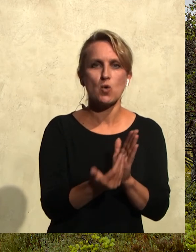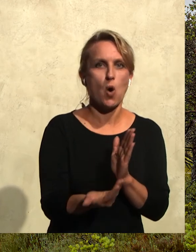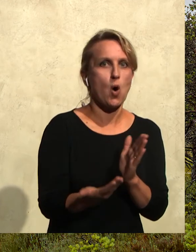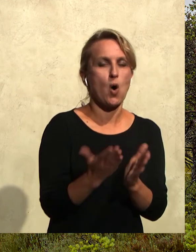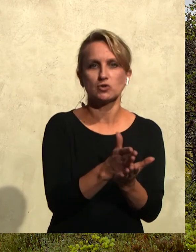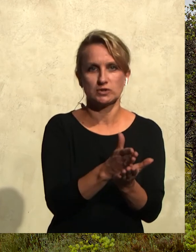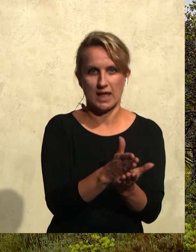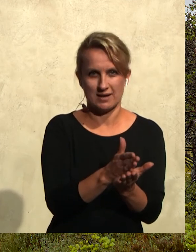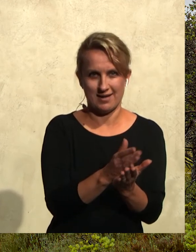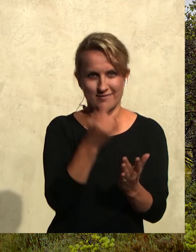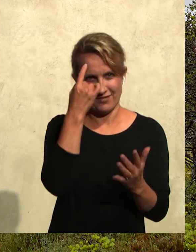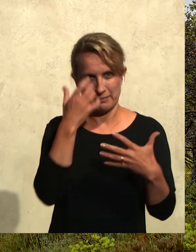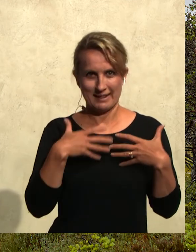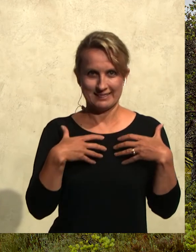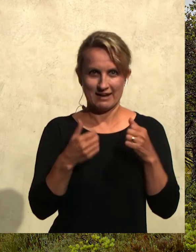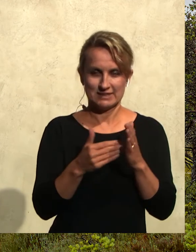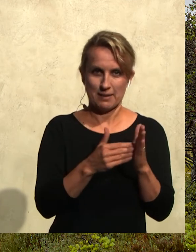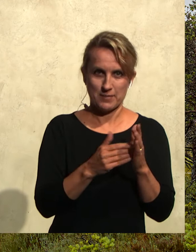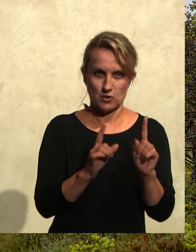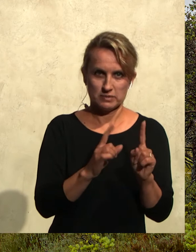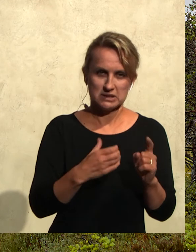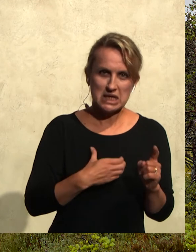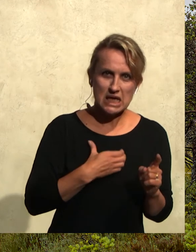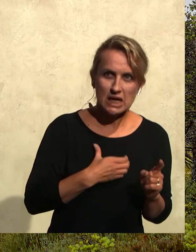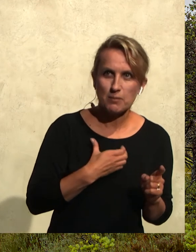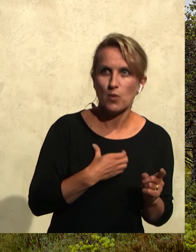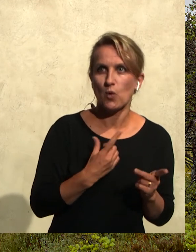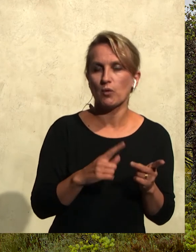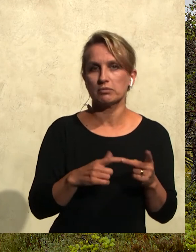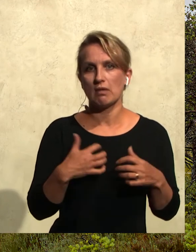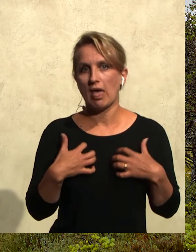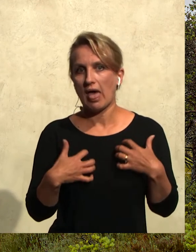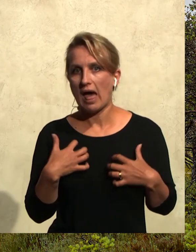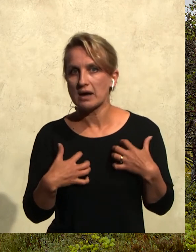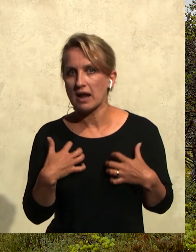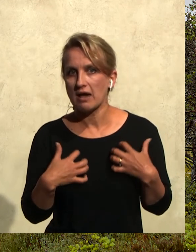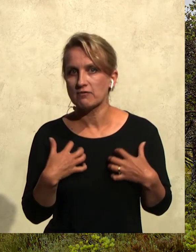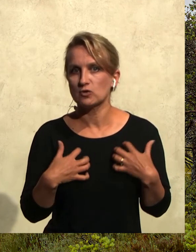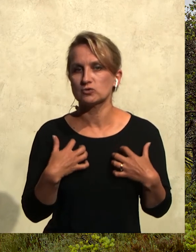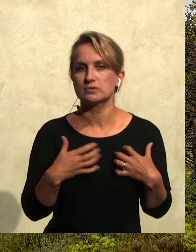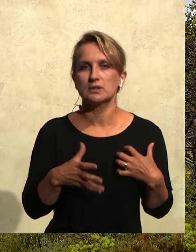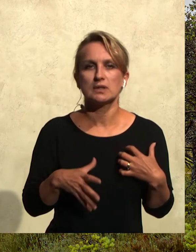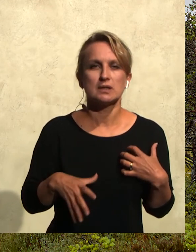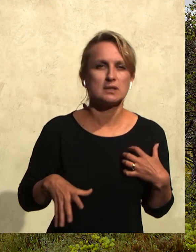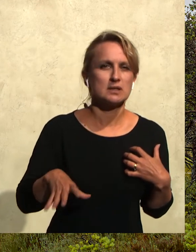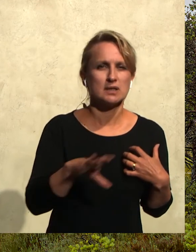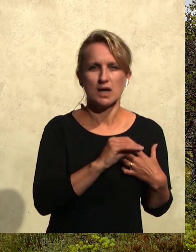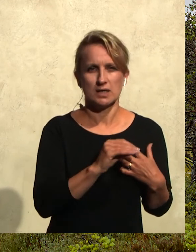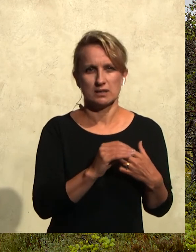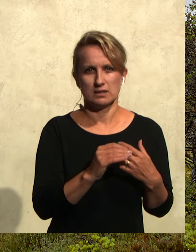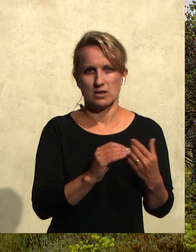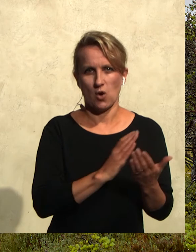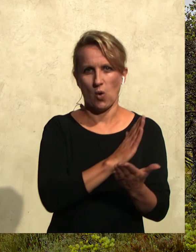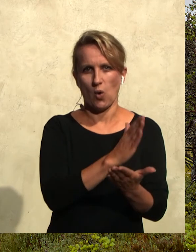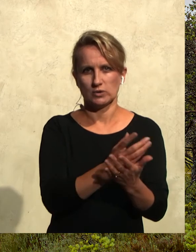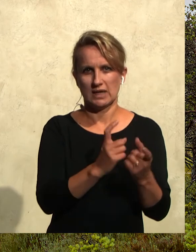and anxiety and that goes with that. So an inherent reaction that we have as humans to